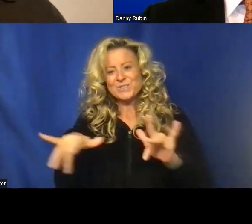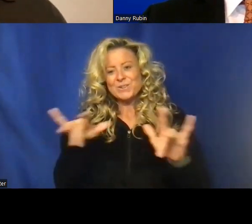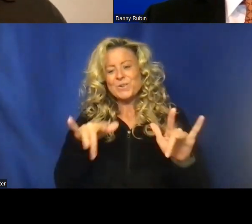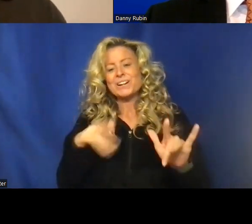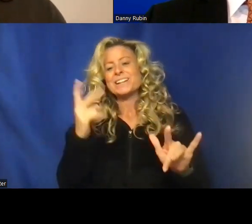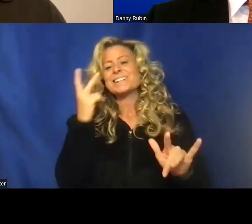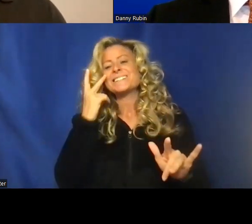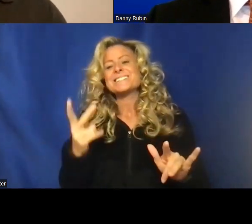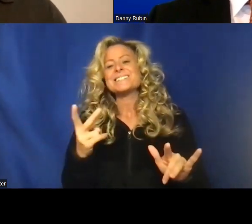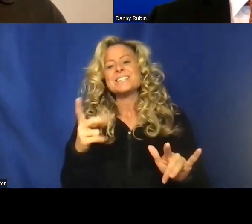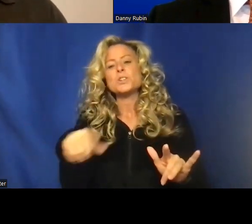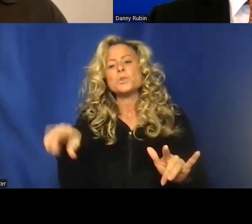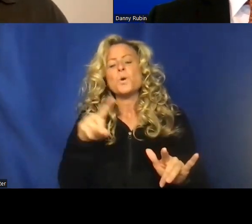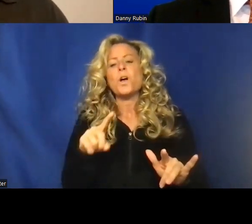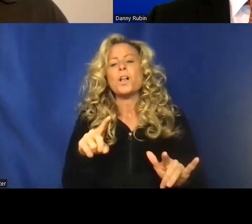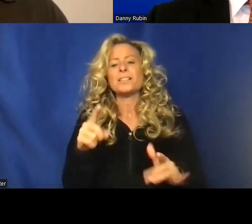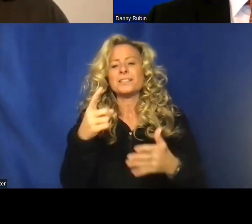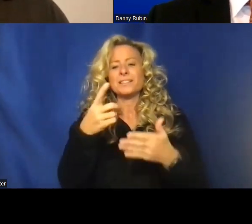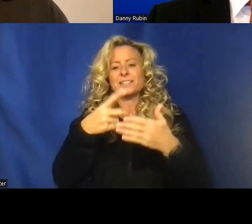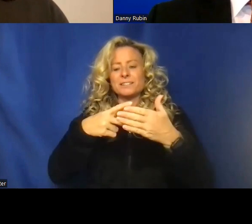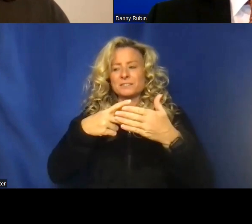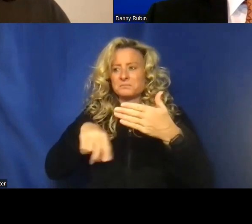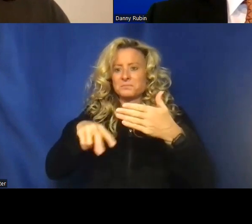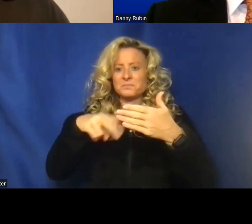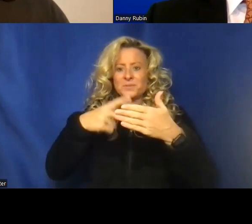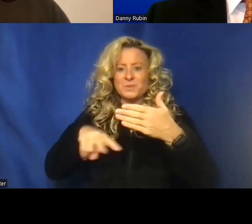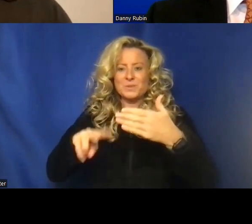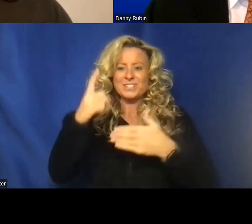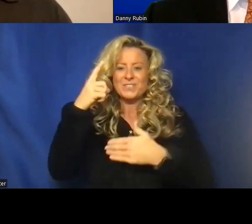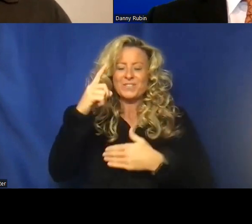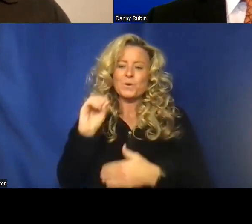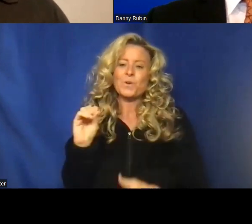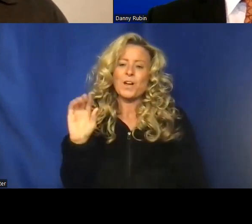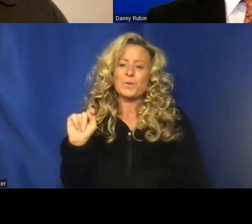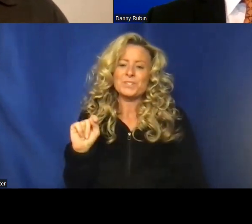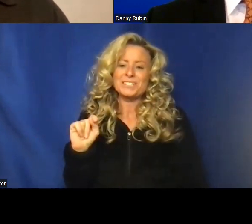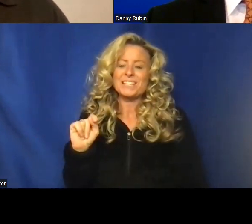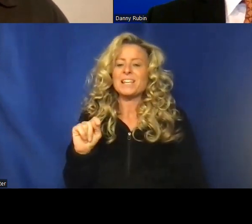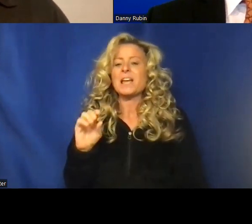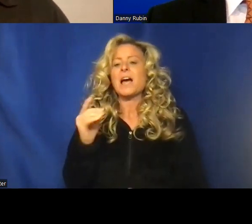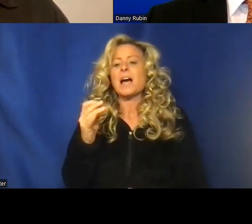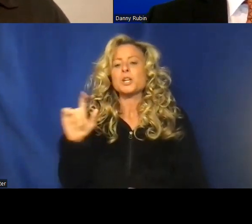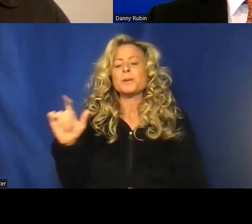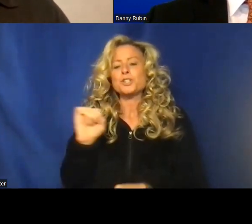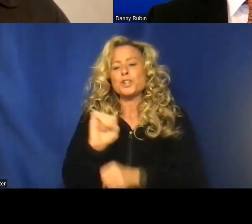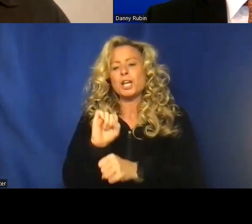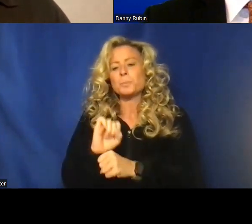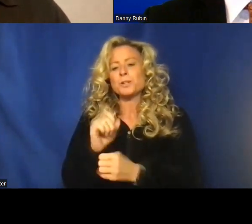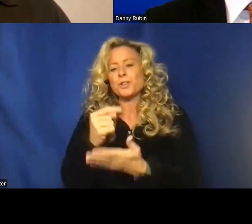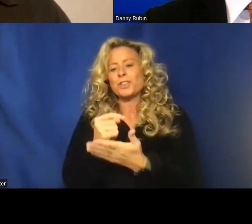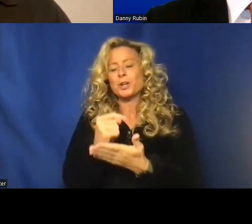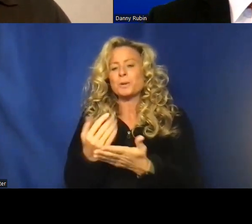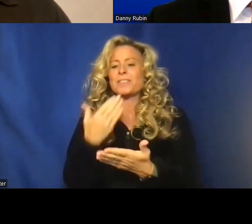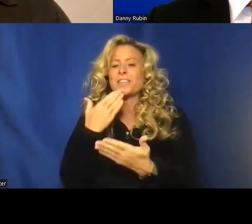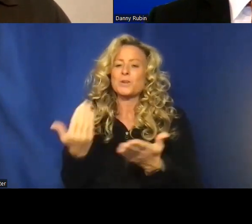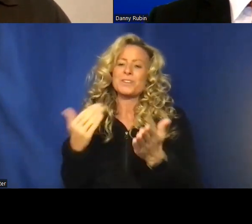seeing everybody in a couple of weeks after Thanksgiving for occupational therapy conversation. Thank you again for